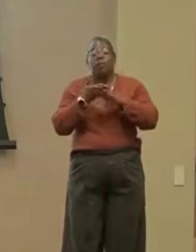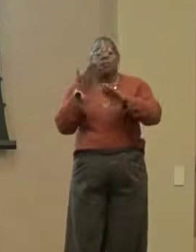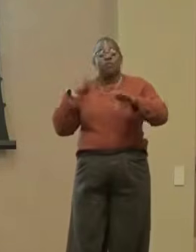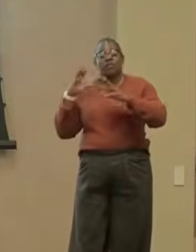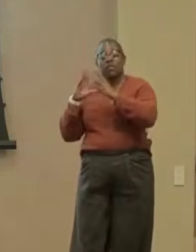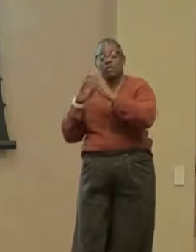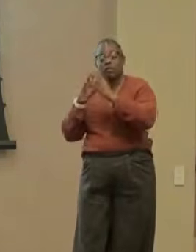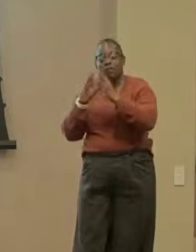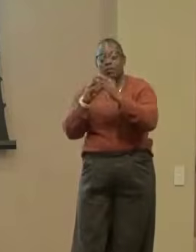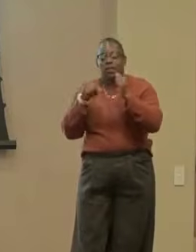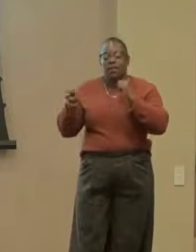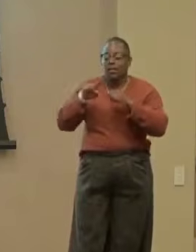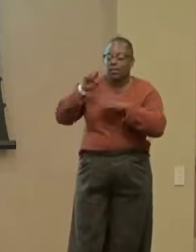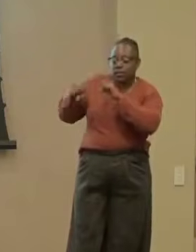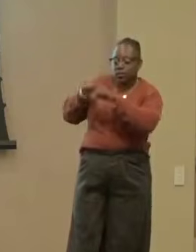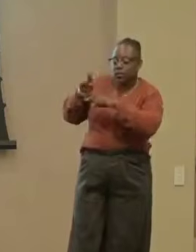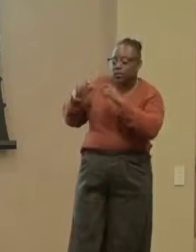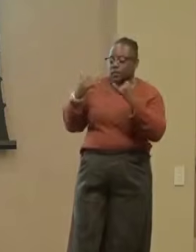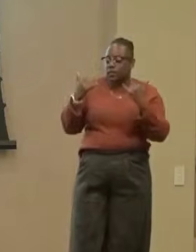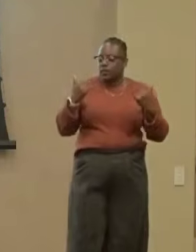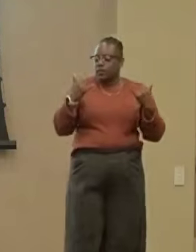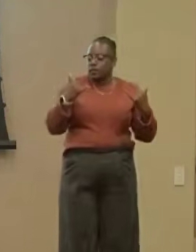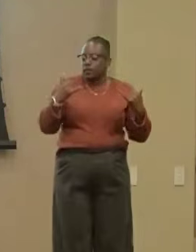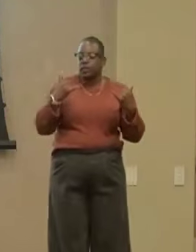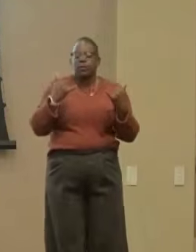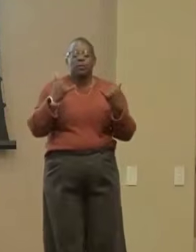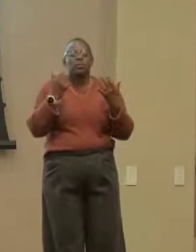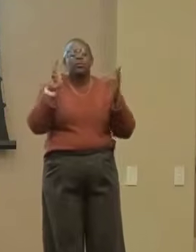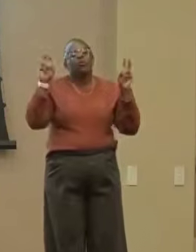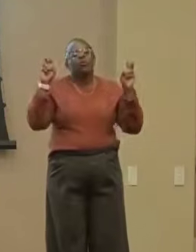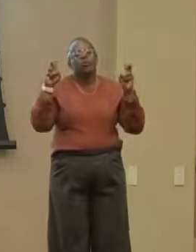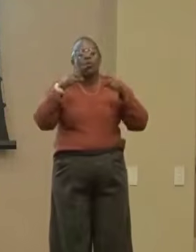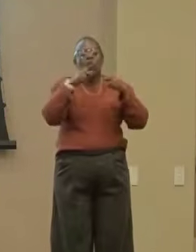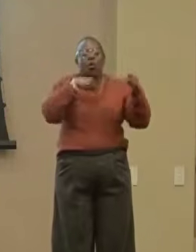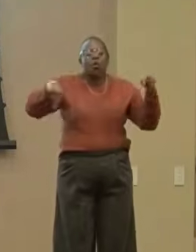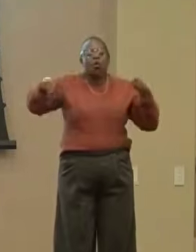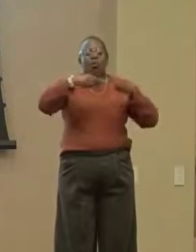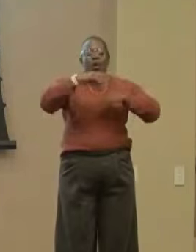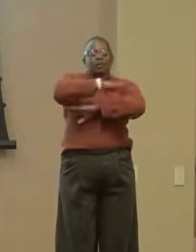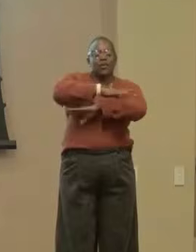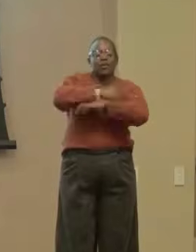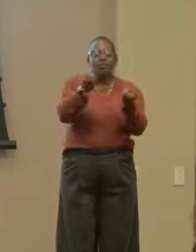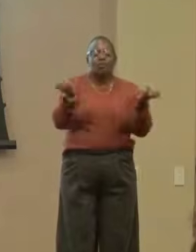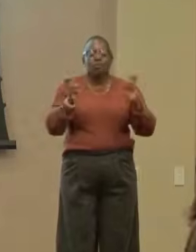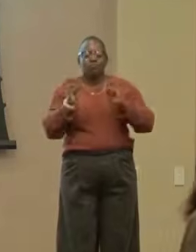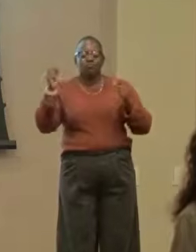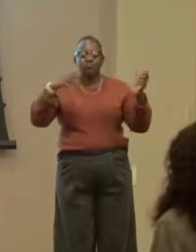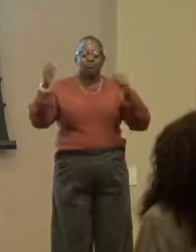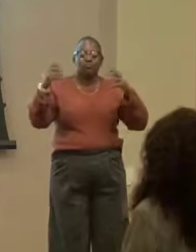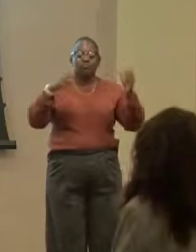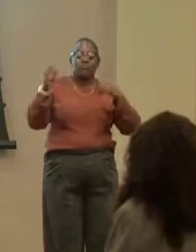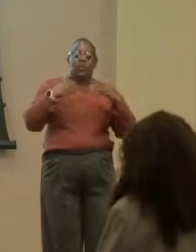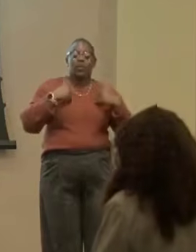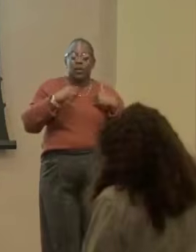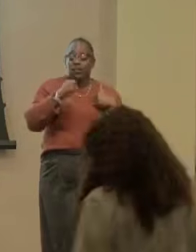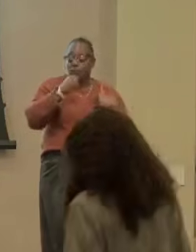topics, and the ladies took questions at the end. Today, we'd like to create more of a roundtable. So as Maggie shared, we have a couple of microphones